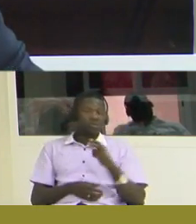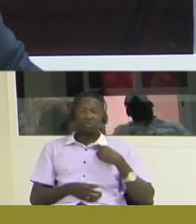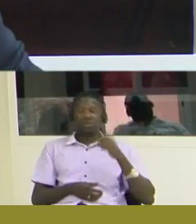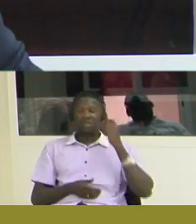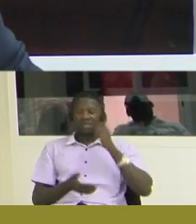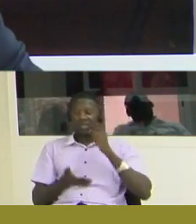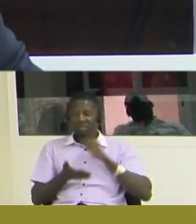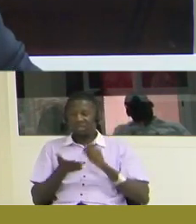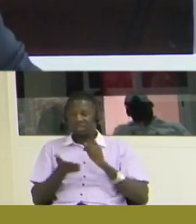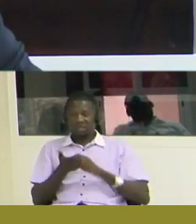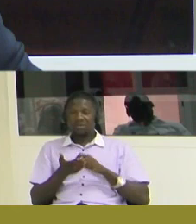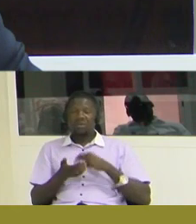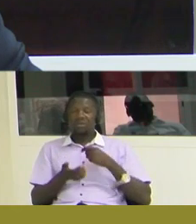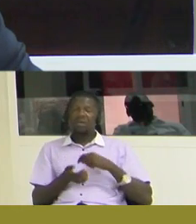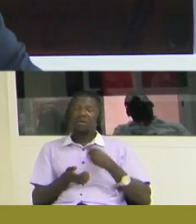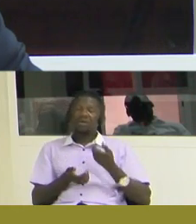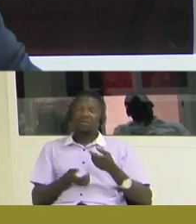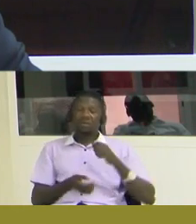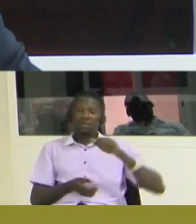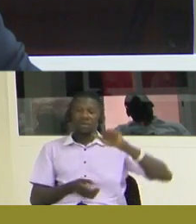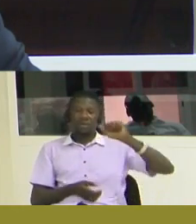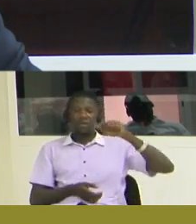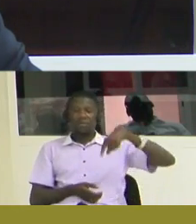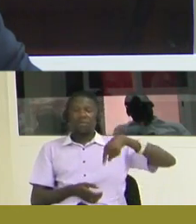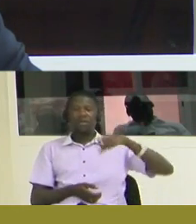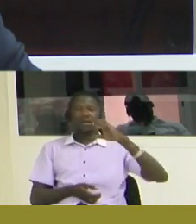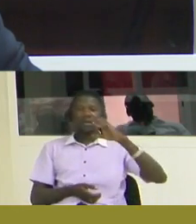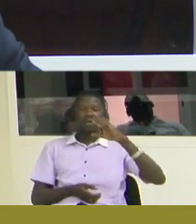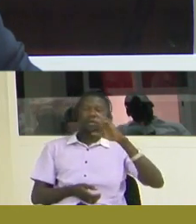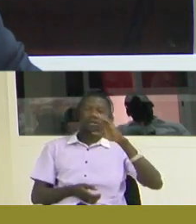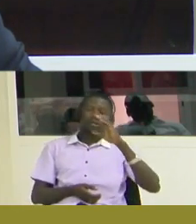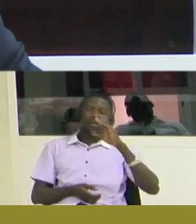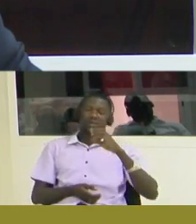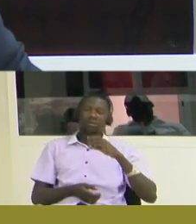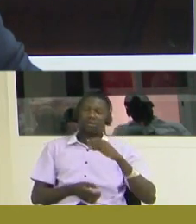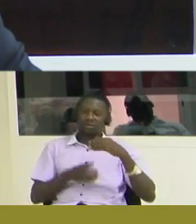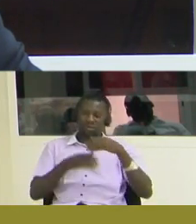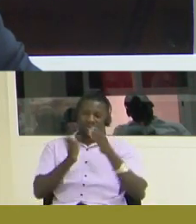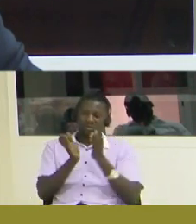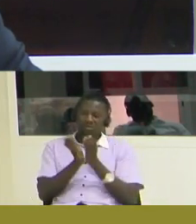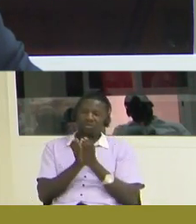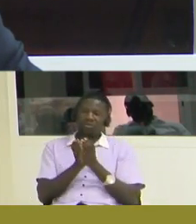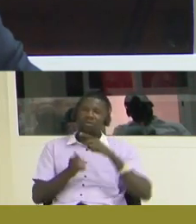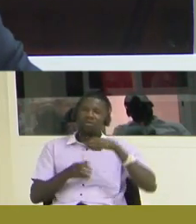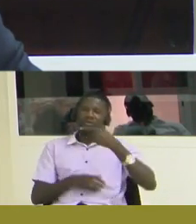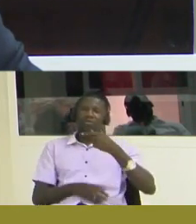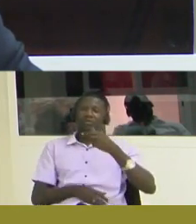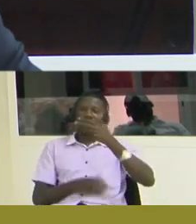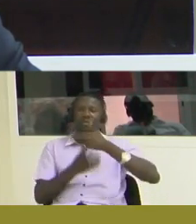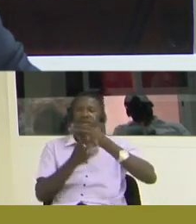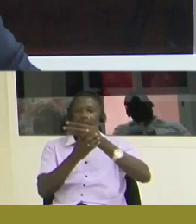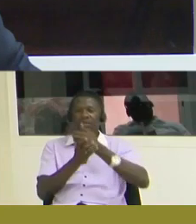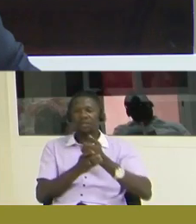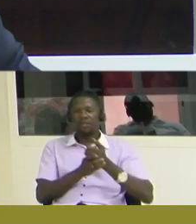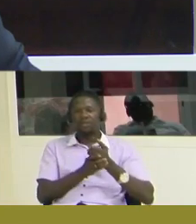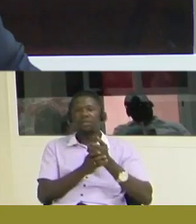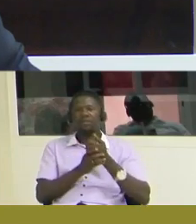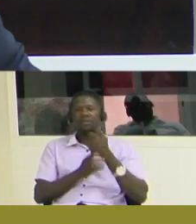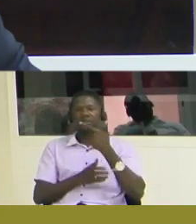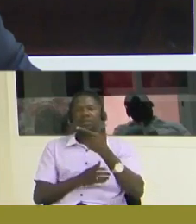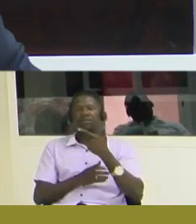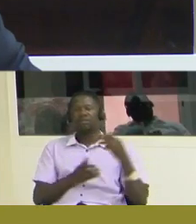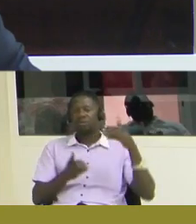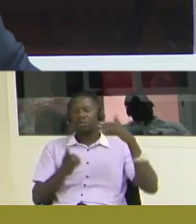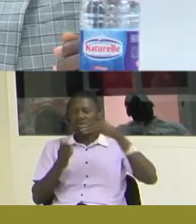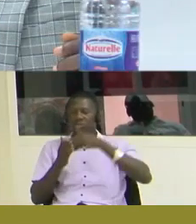sorry of the APRC party from 1997 to 2007 something of the sort and